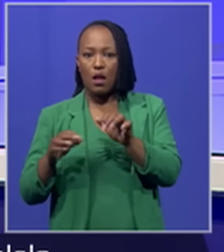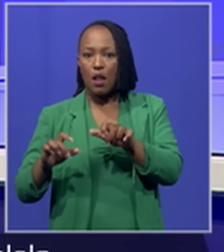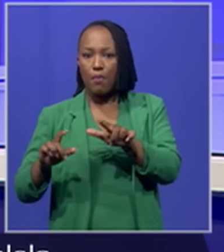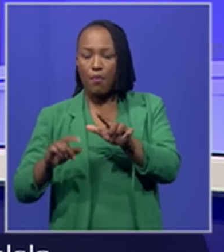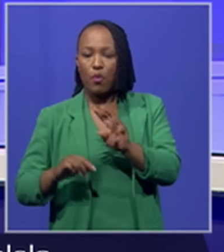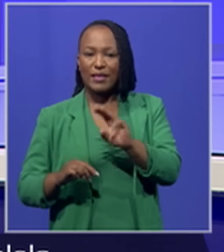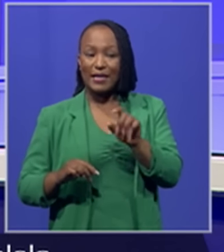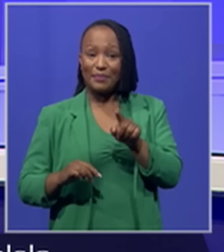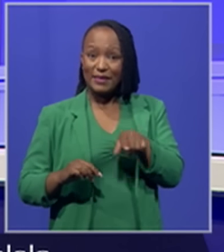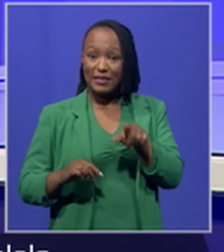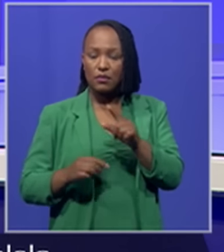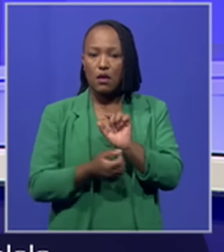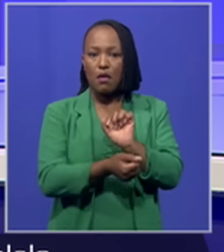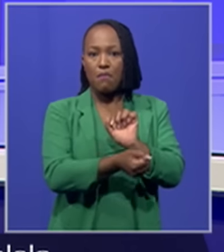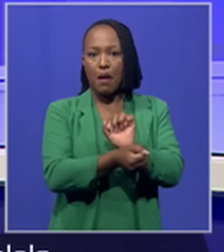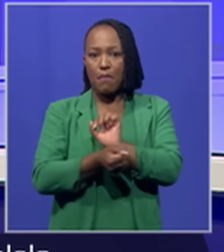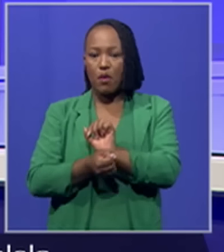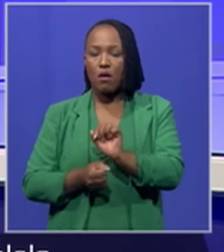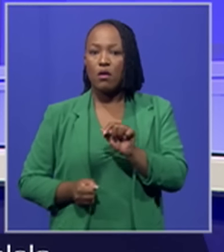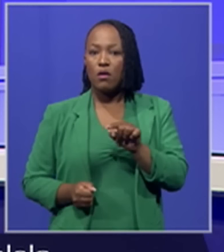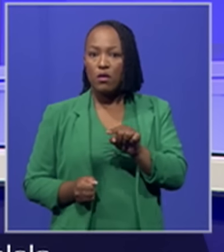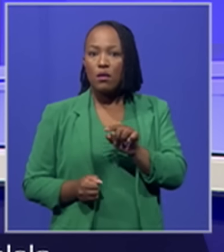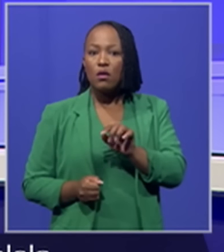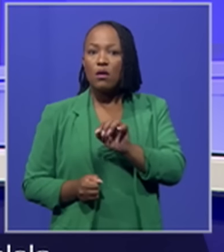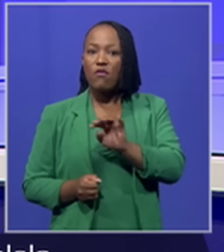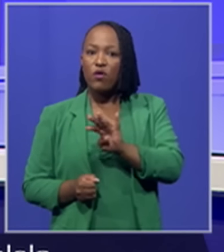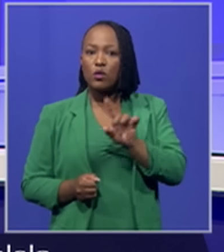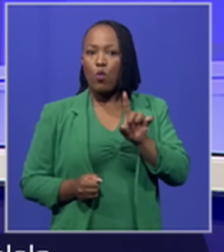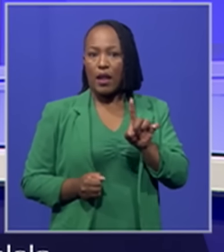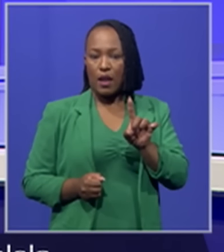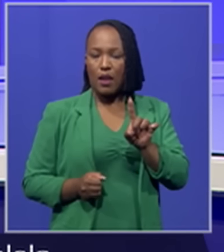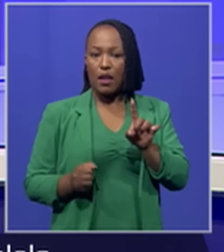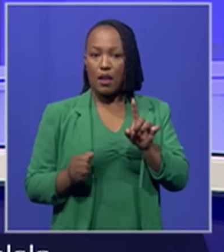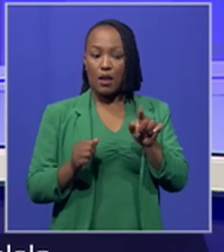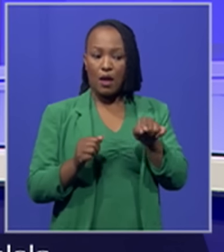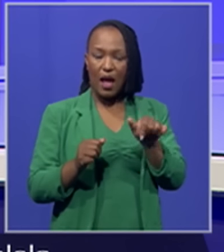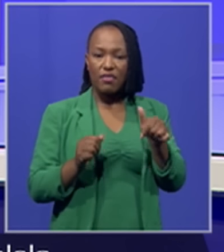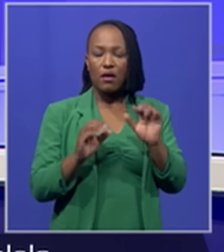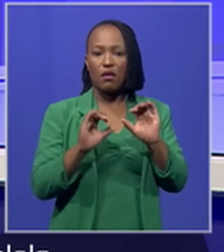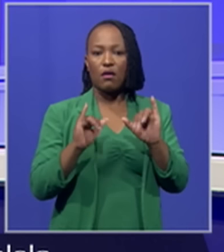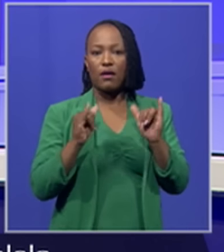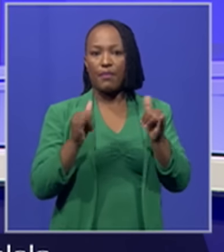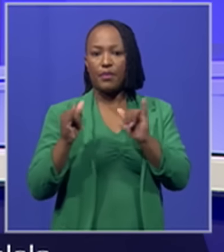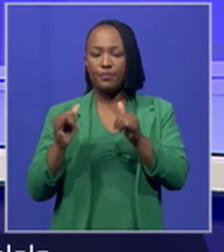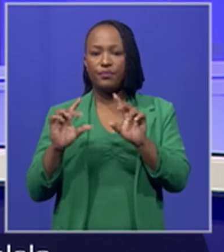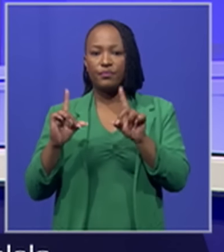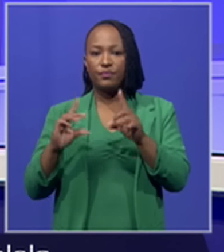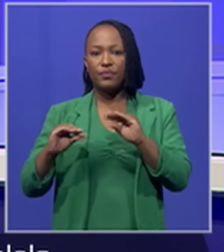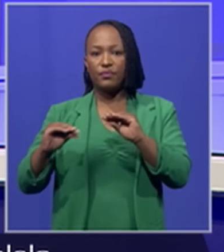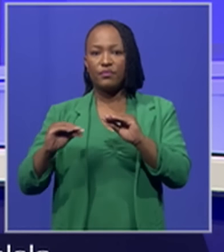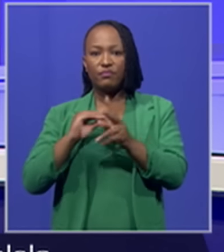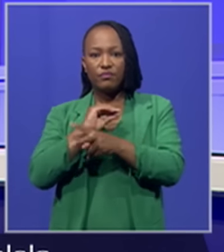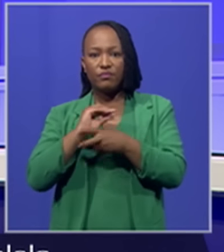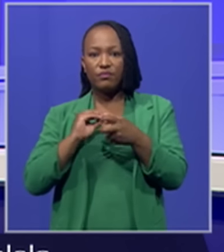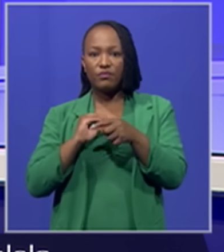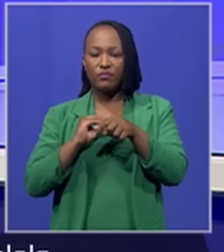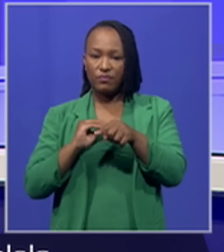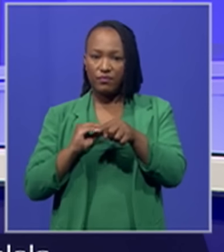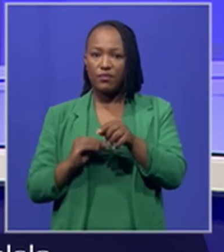Cape. Batho ba le 41 go akaretsa le ditlamo ba tofadiwa ka go tsietsa lefapha la thuto la profense diranta di le dimilione